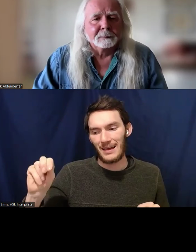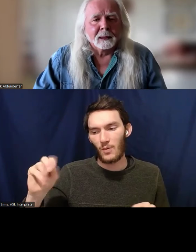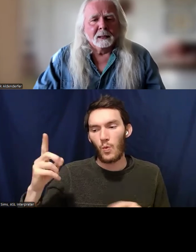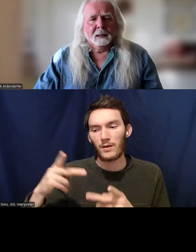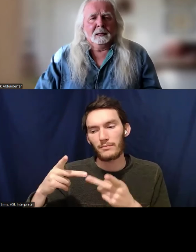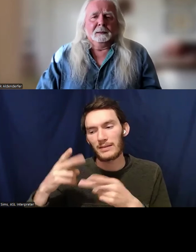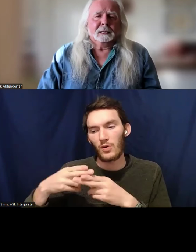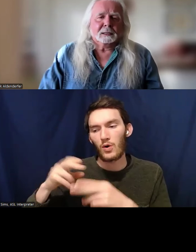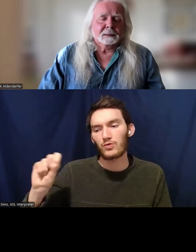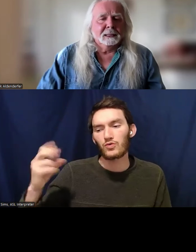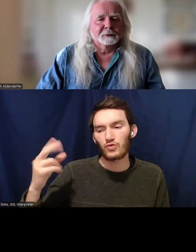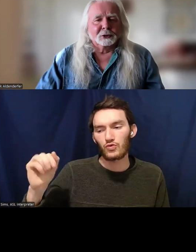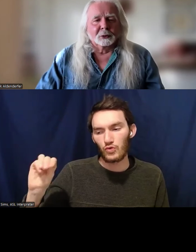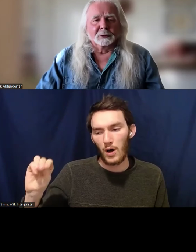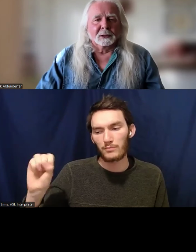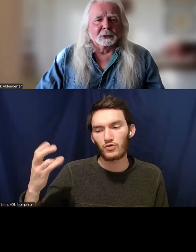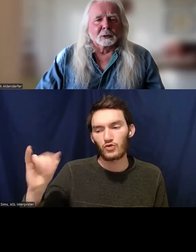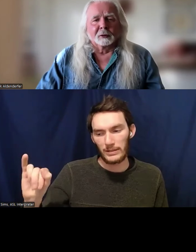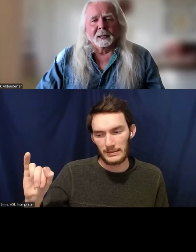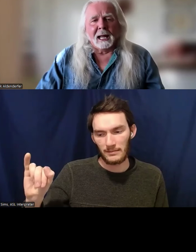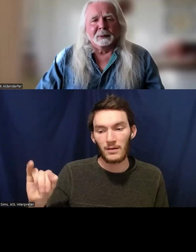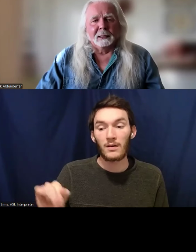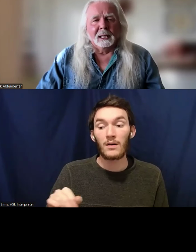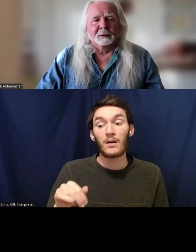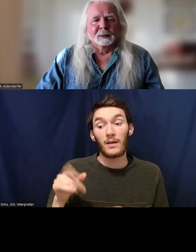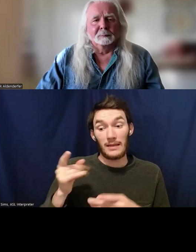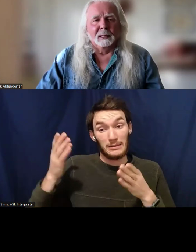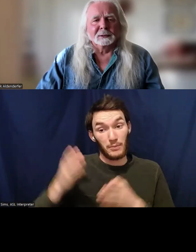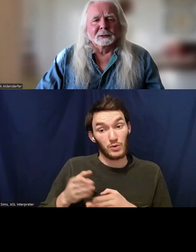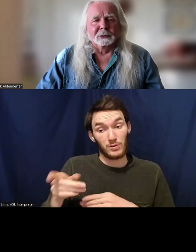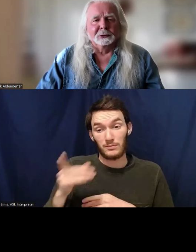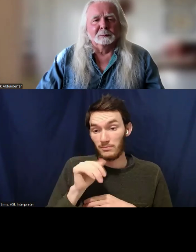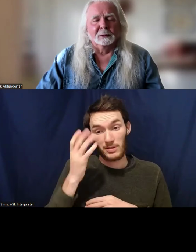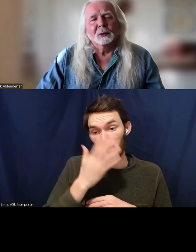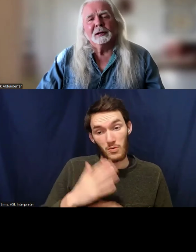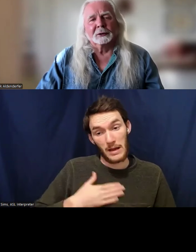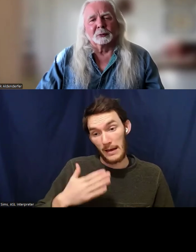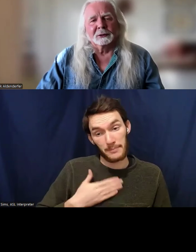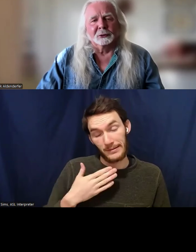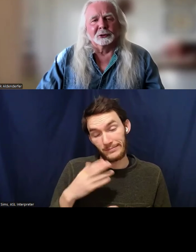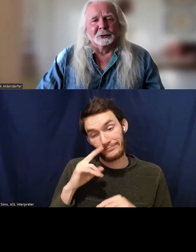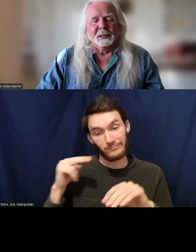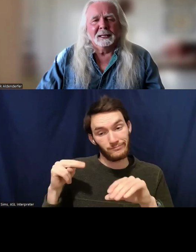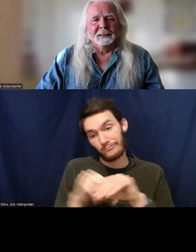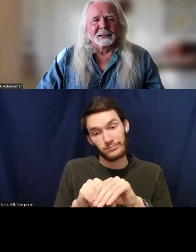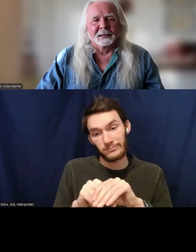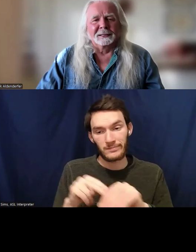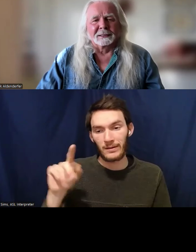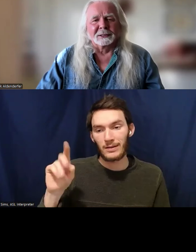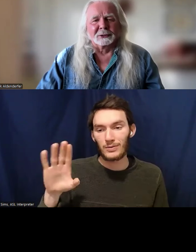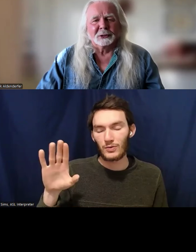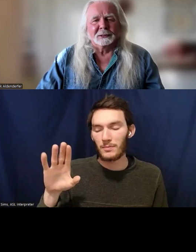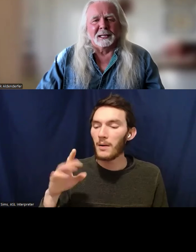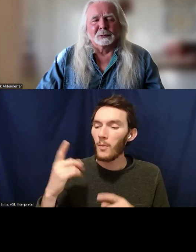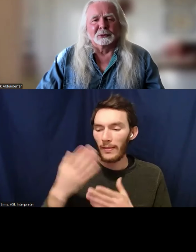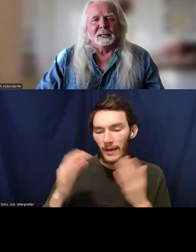Shamshi. This individual doesn't look very happy having been placed in the tomb, but one thing I'll direct you to in the context